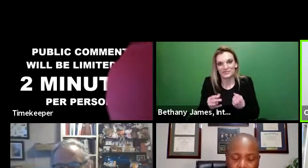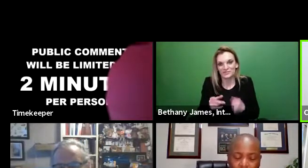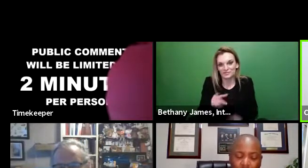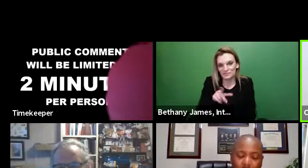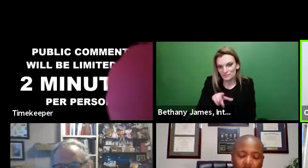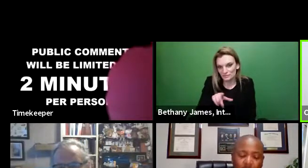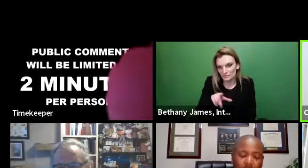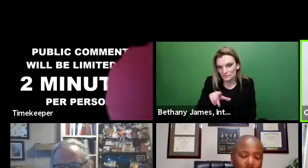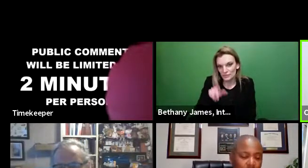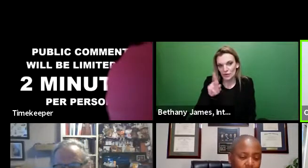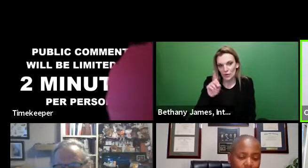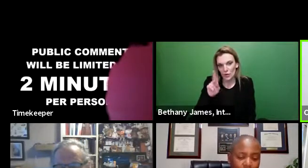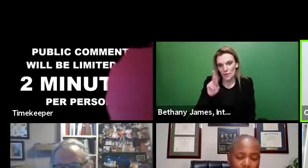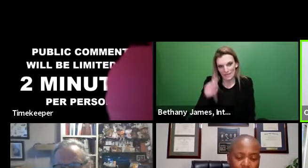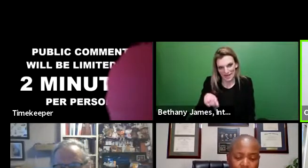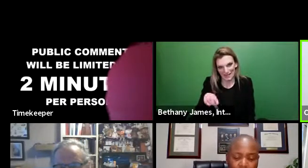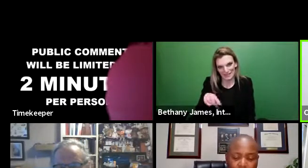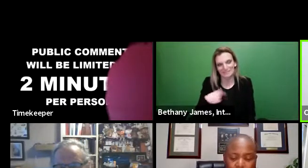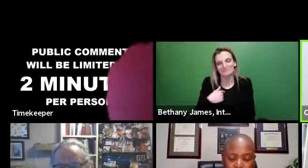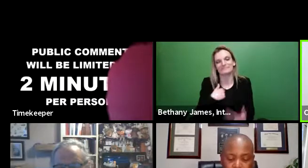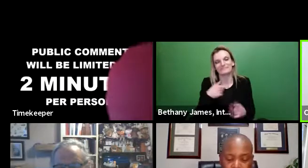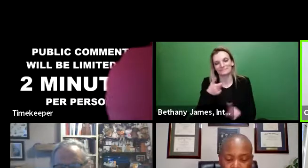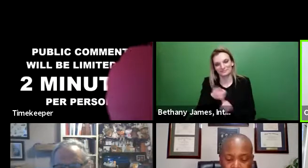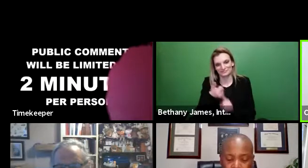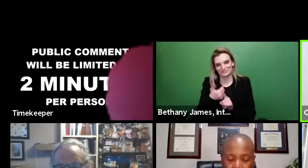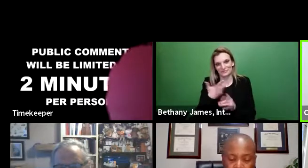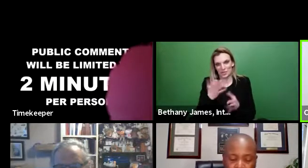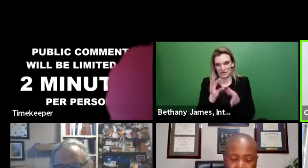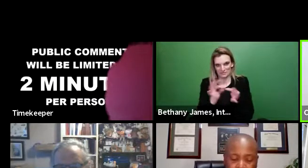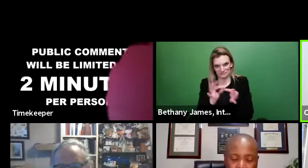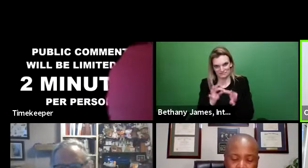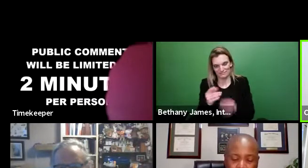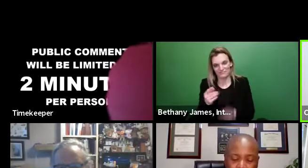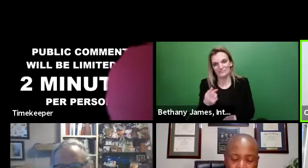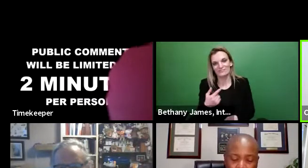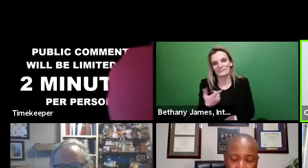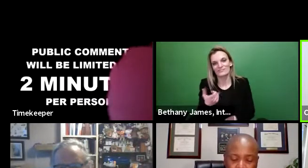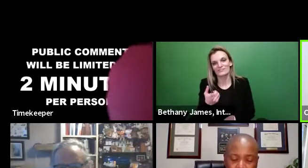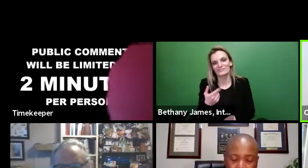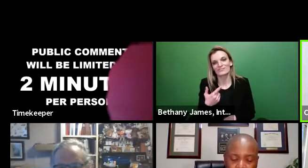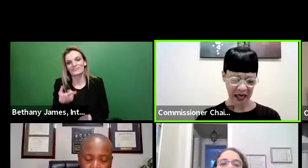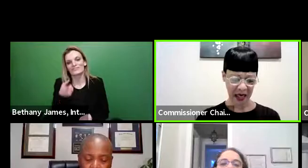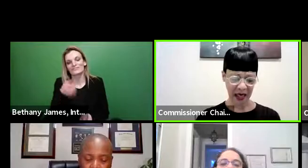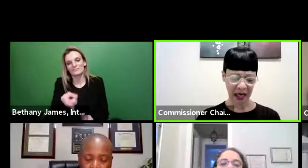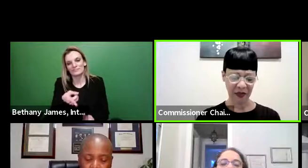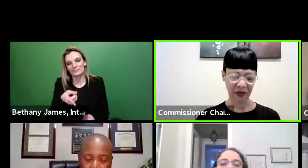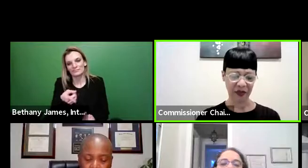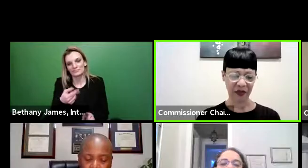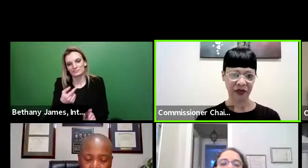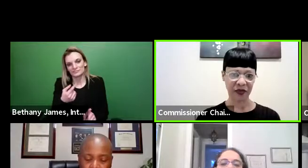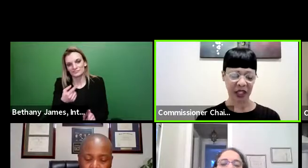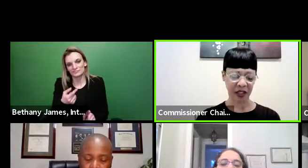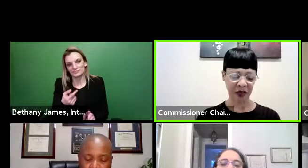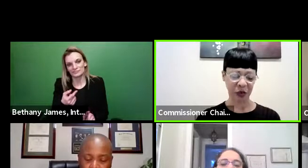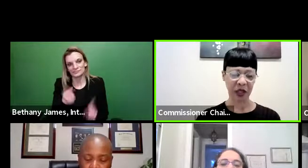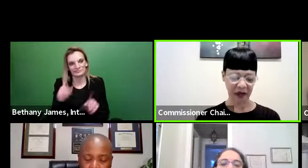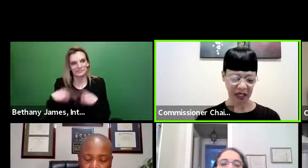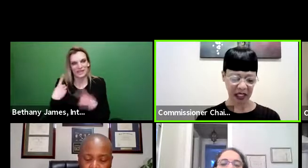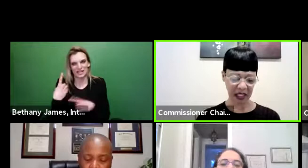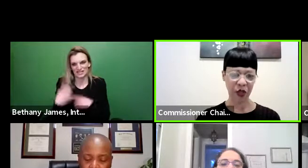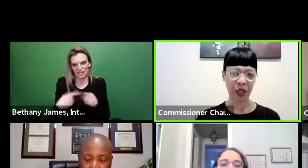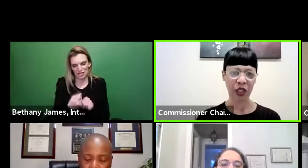Reyes Kopet. I'm going to just cover the part of her time that she served on the commission in the last years